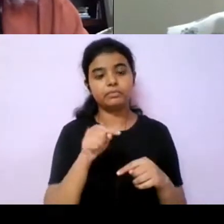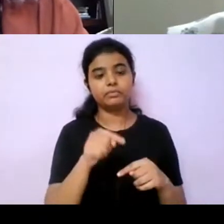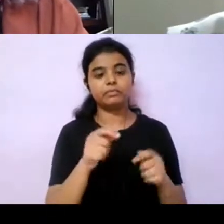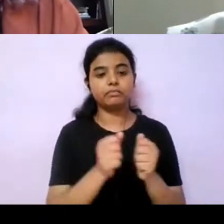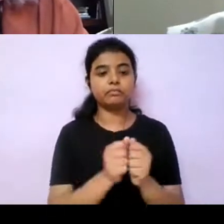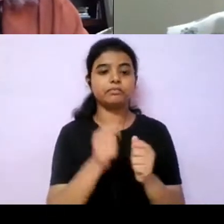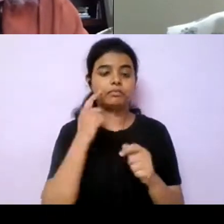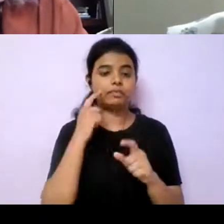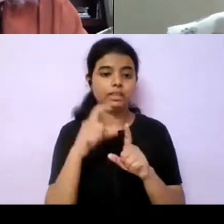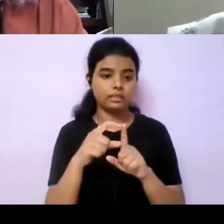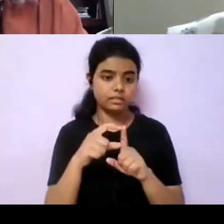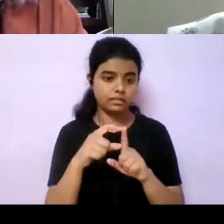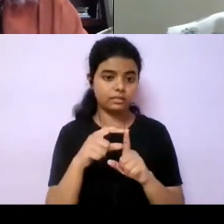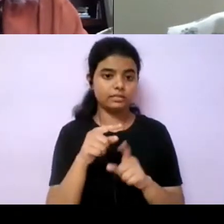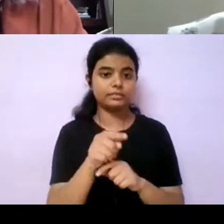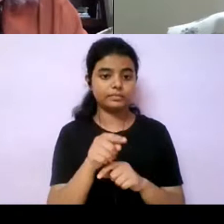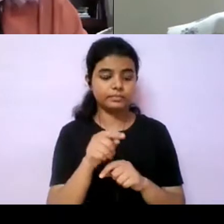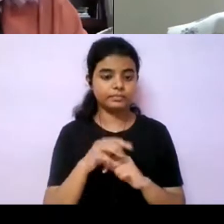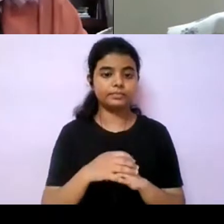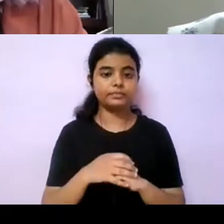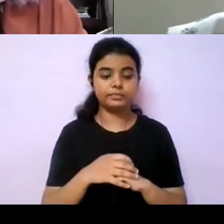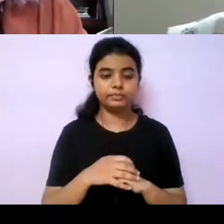intellectual disabilities,